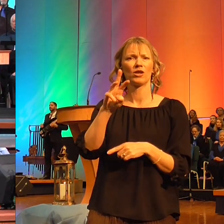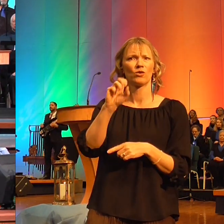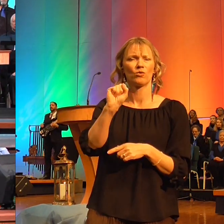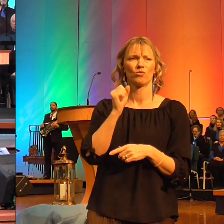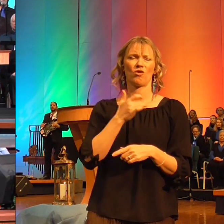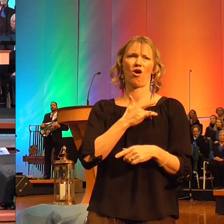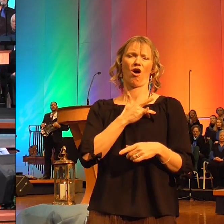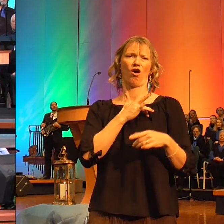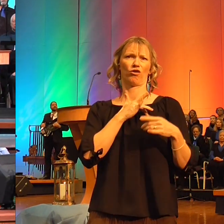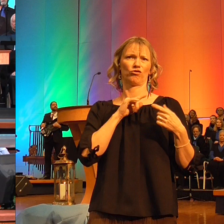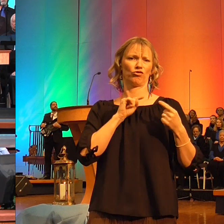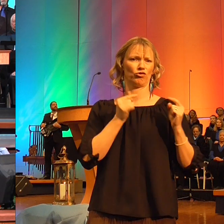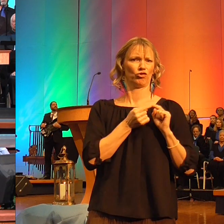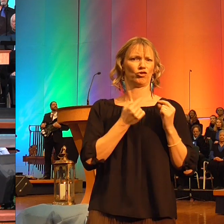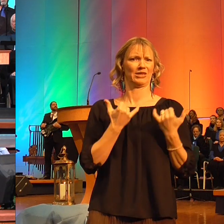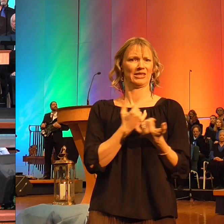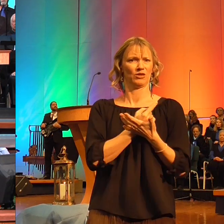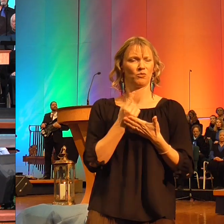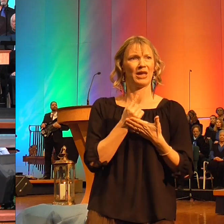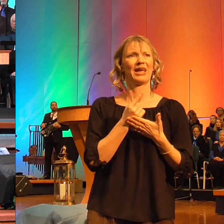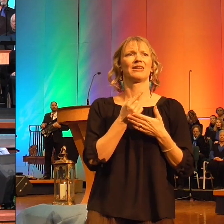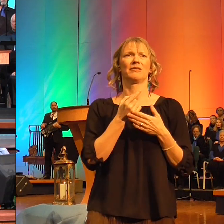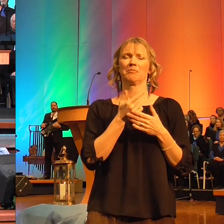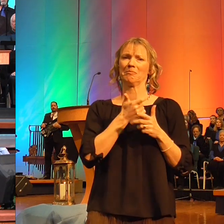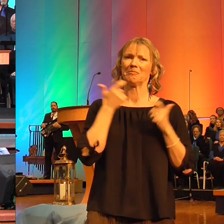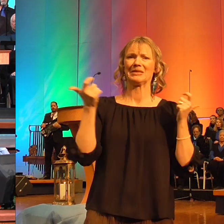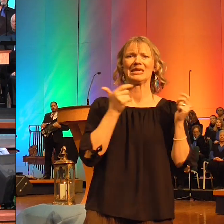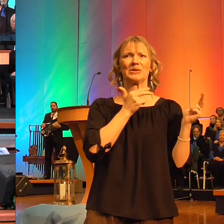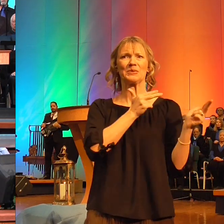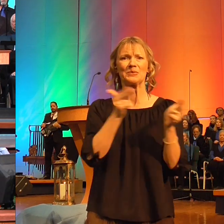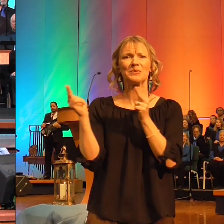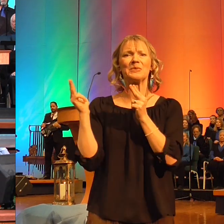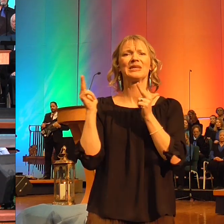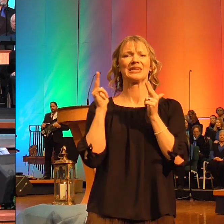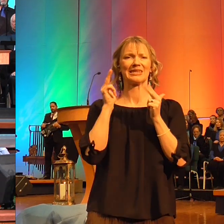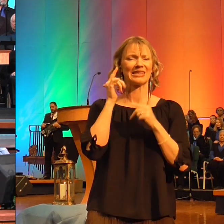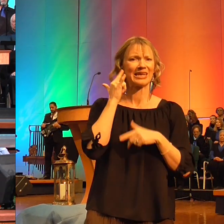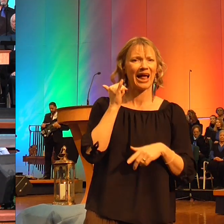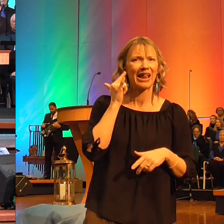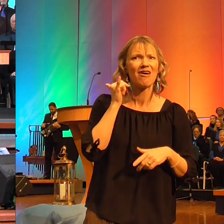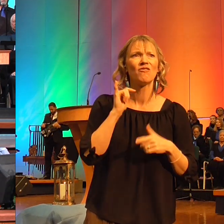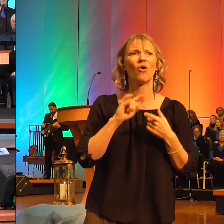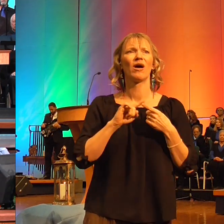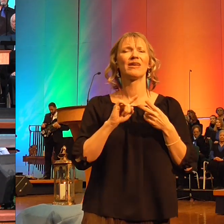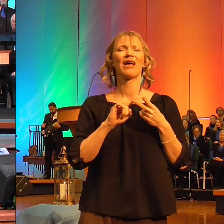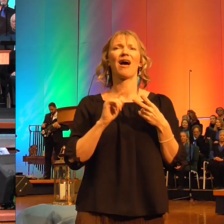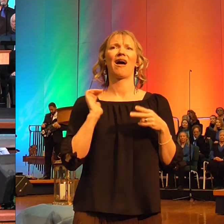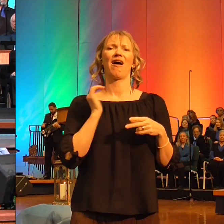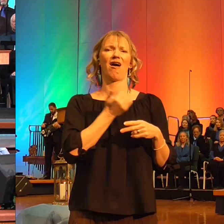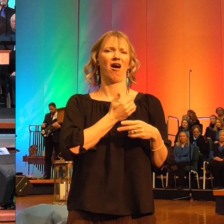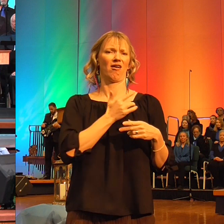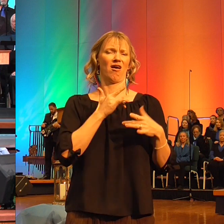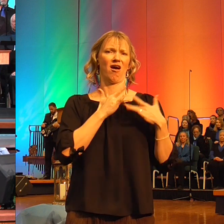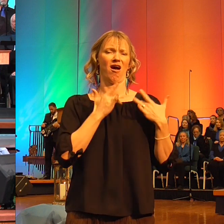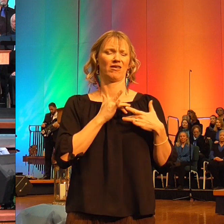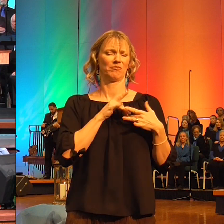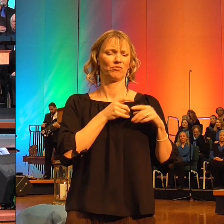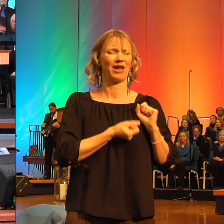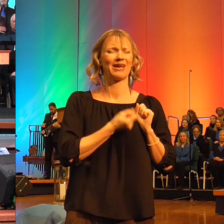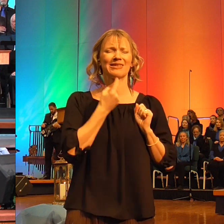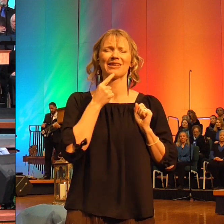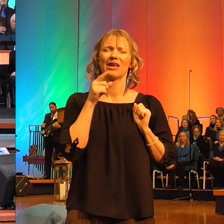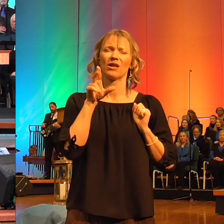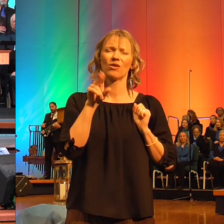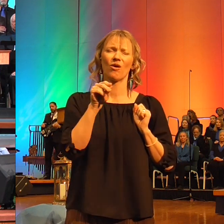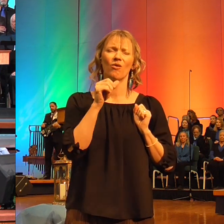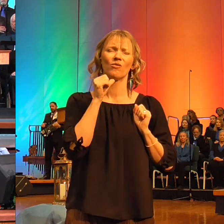our hearts this week. Mass shootings in California. Our hearts break and say, no, not again, as